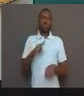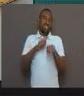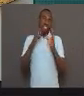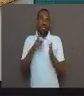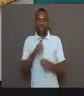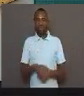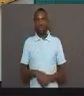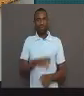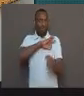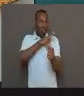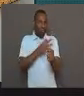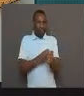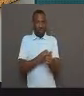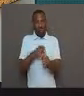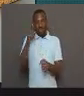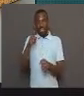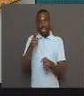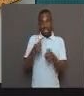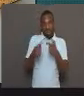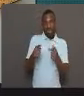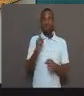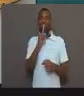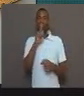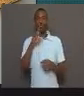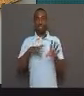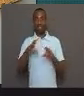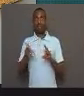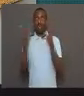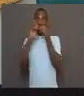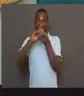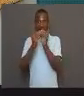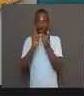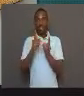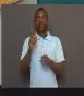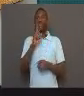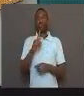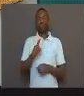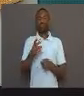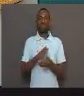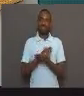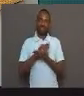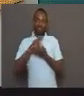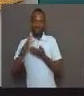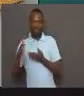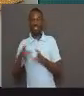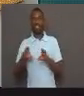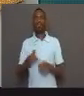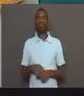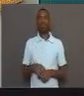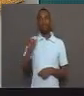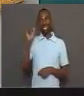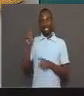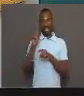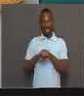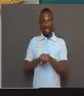When the force that is causing the deformation is removed, the body